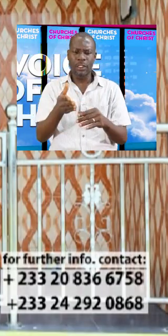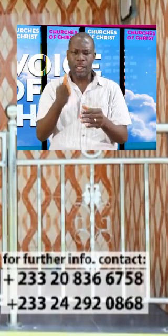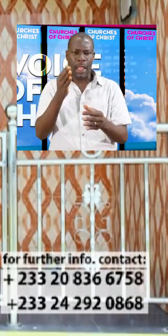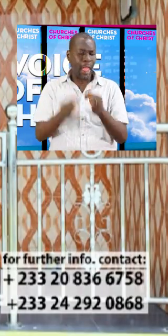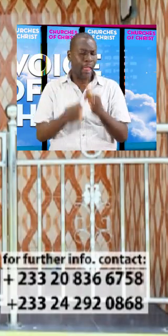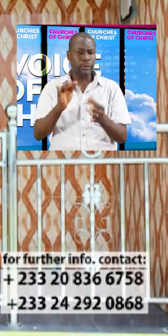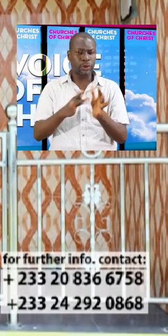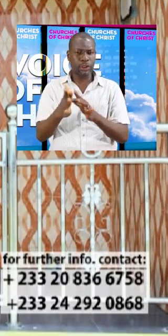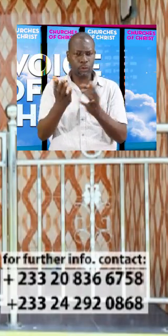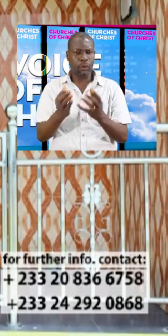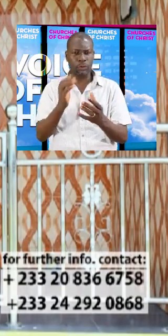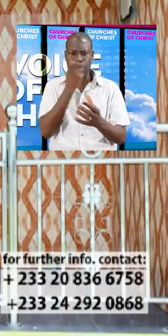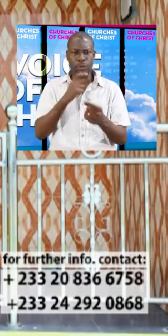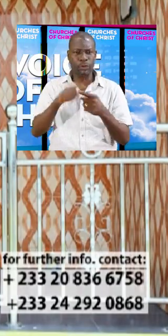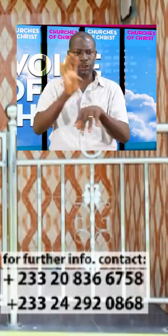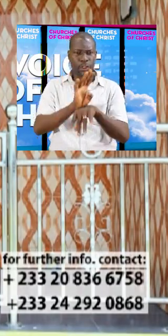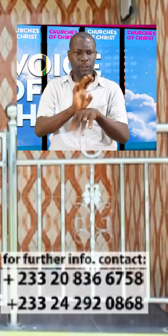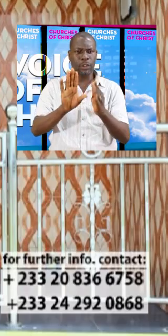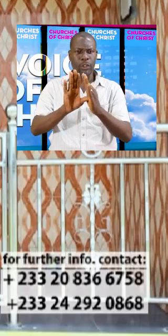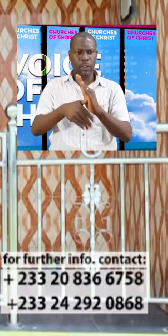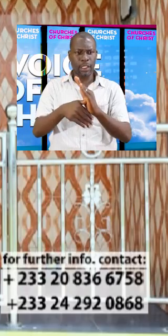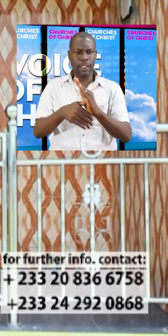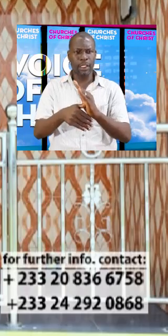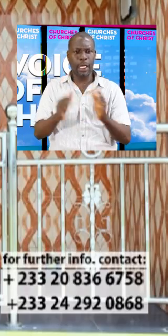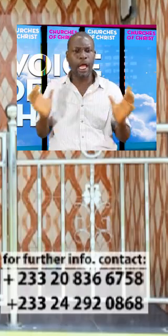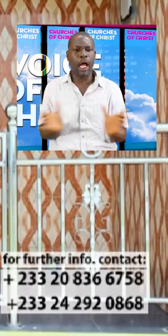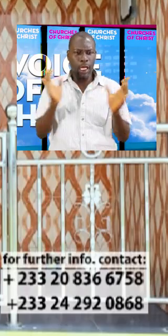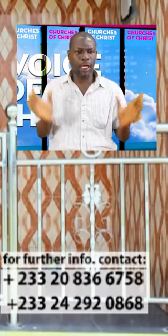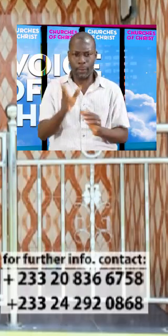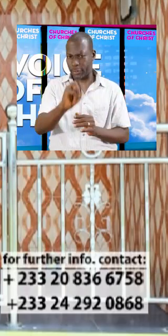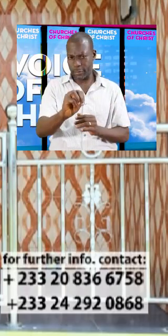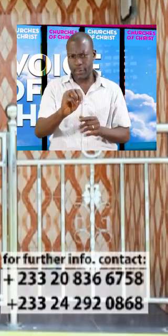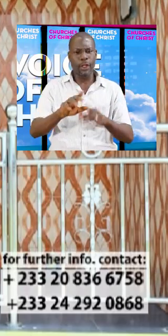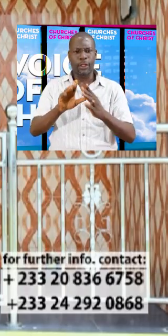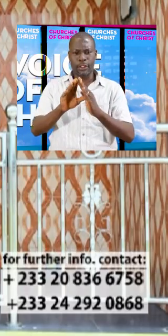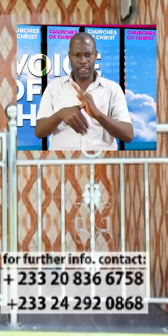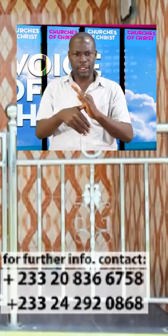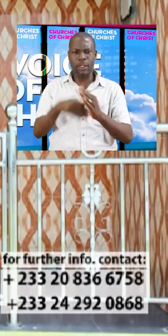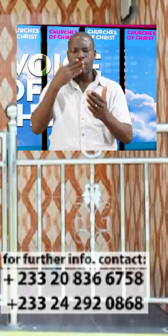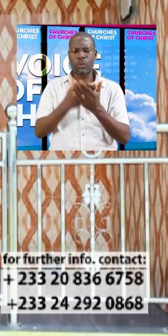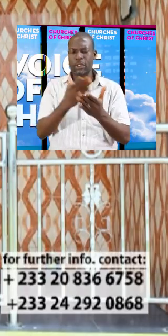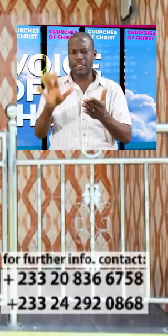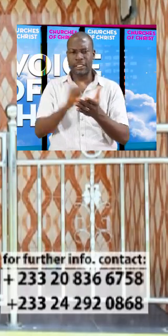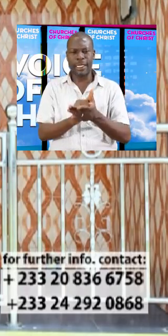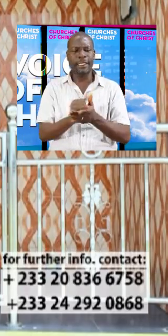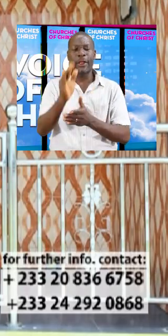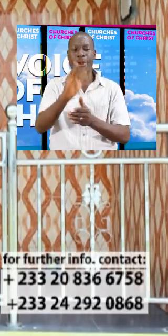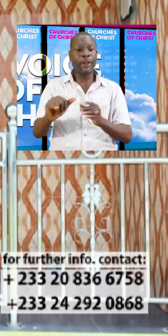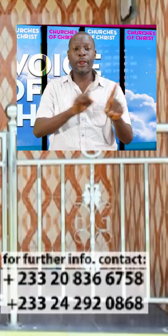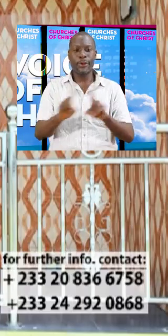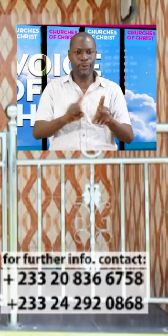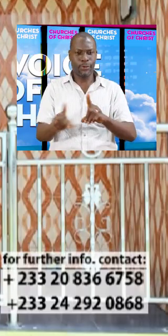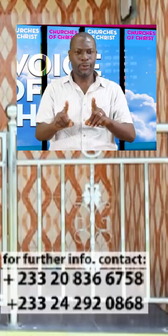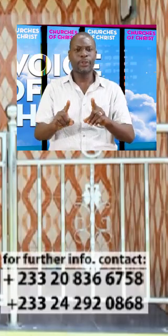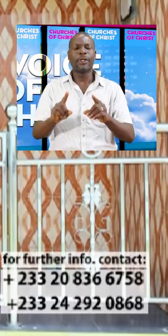ade a kire asori no a odi kan bo asori na baso na ene ma papa omo ye nyina no aka eho asem